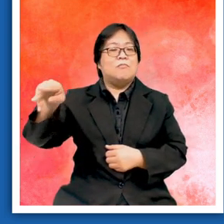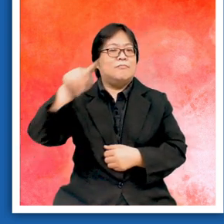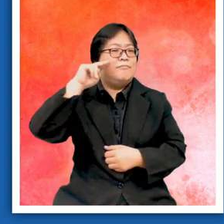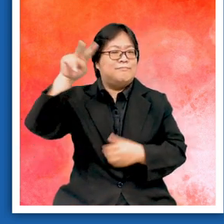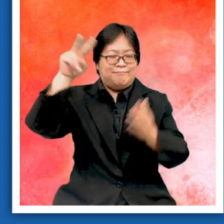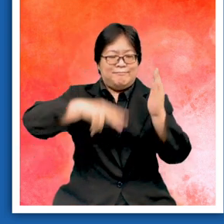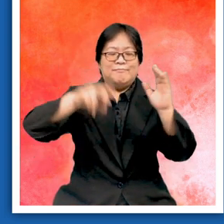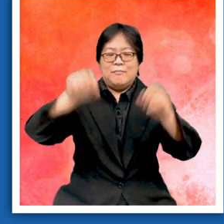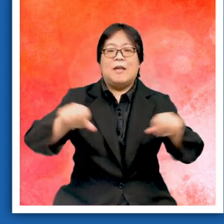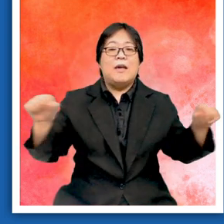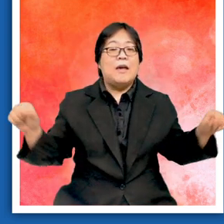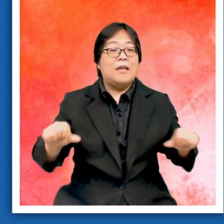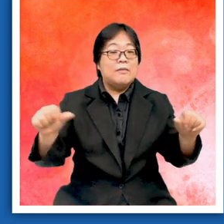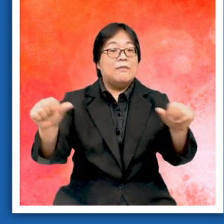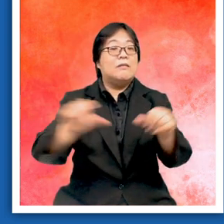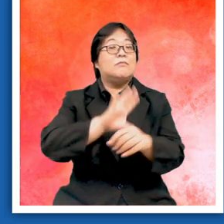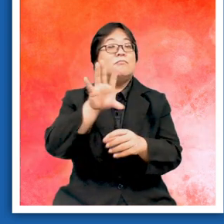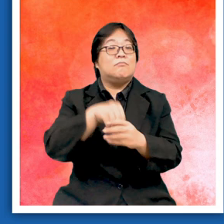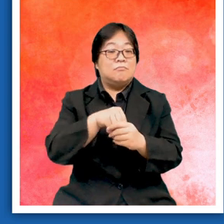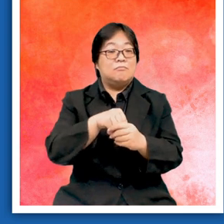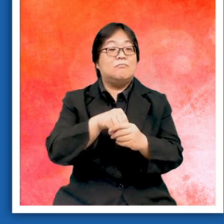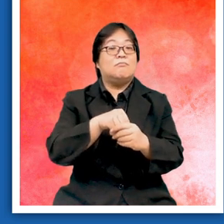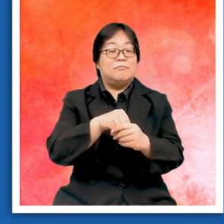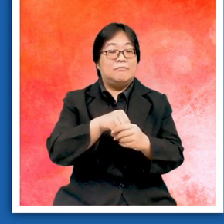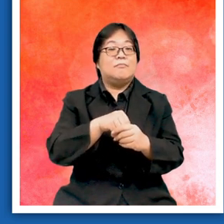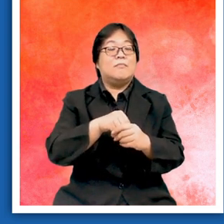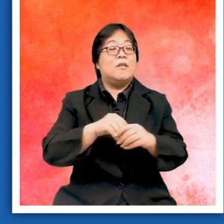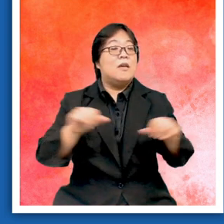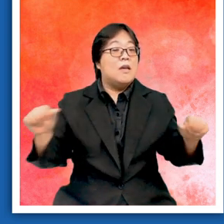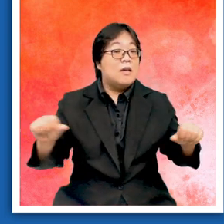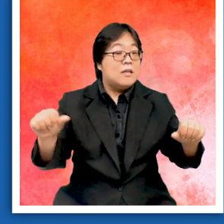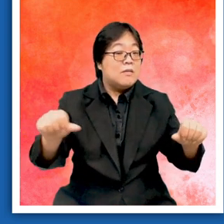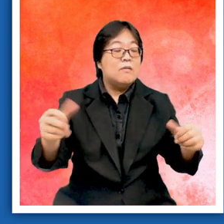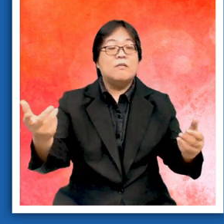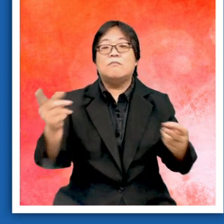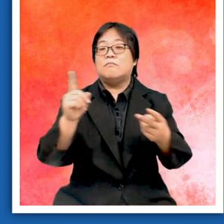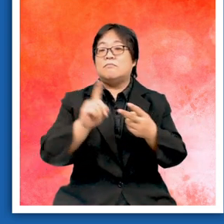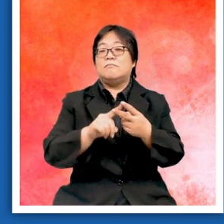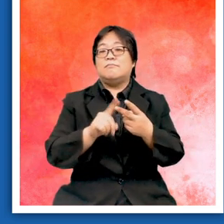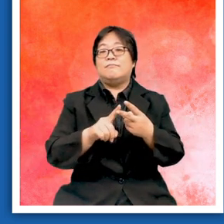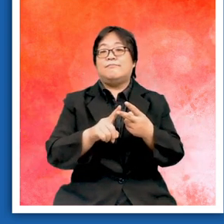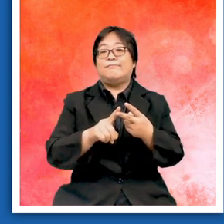activities involved in activities, and also the